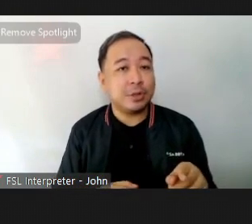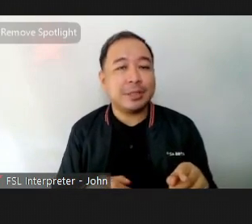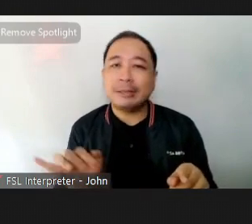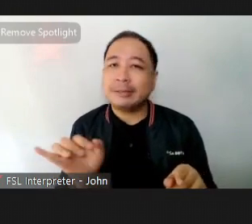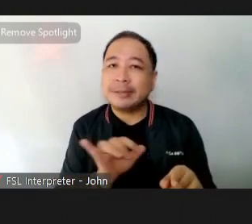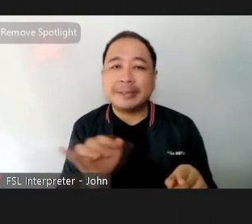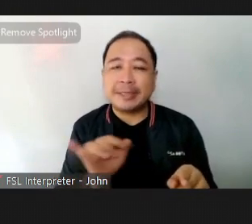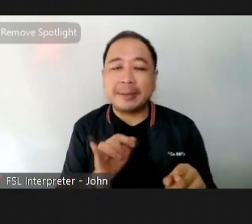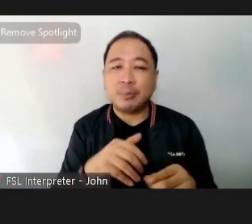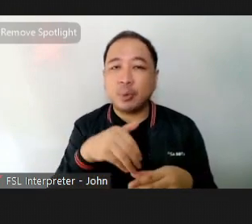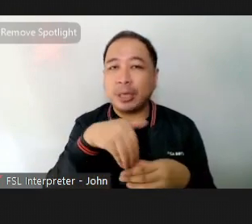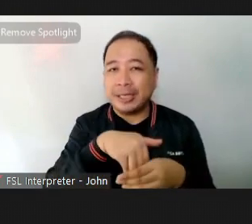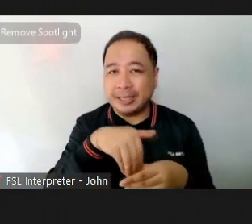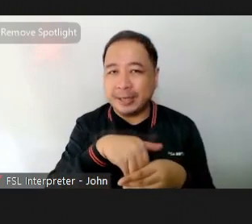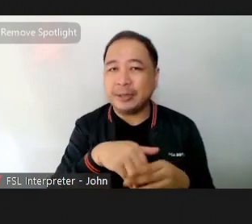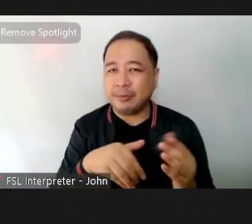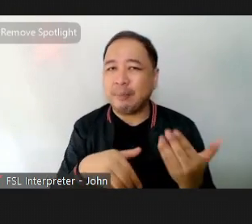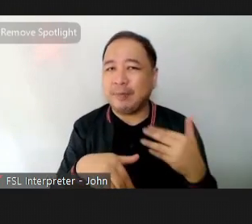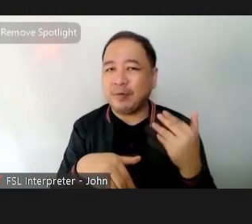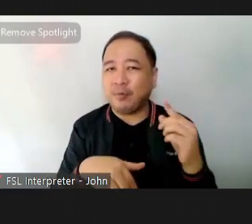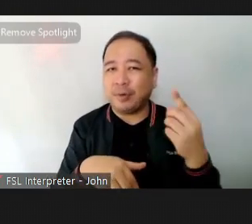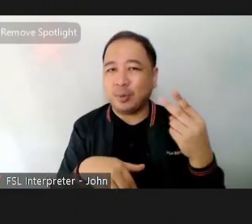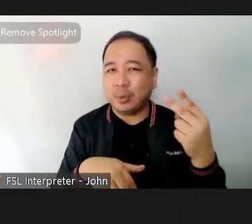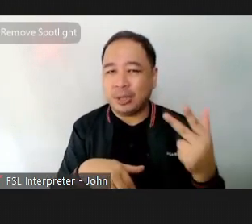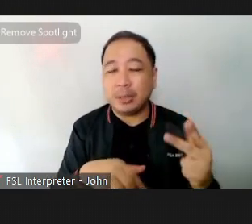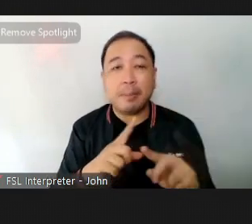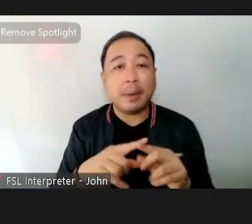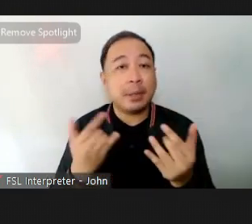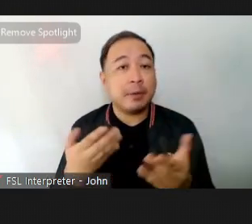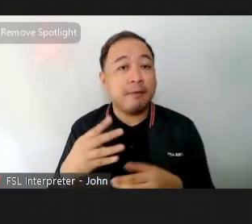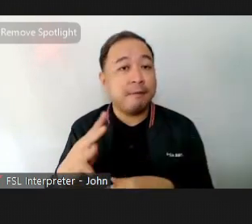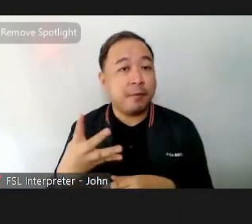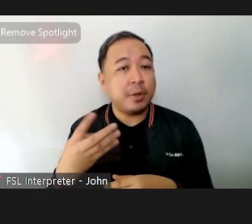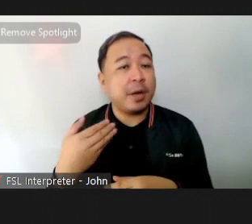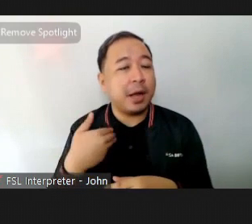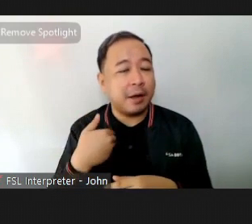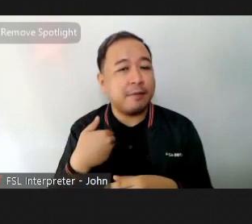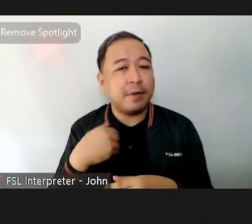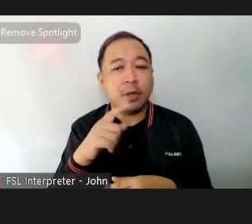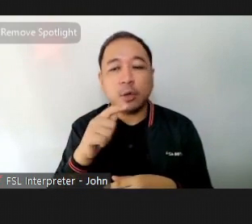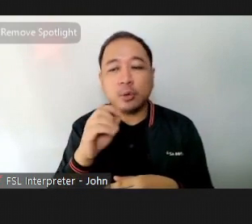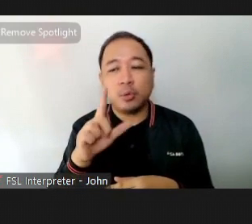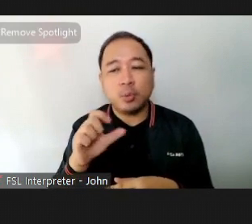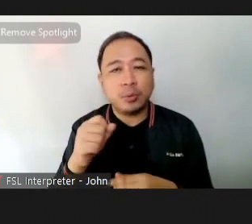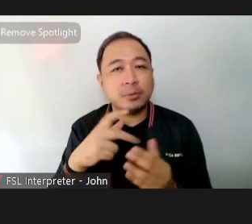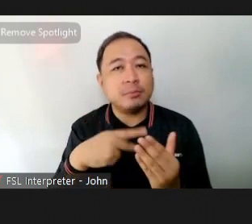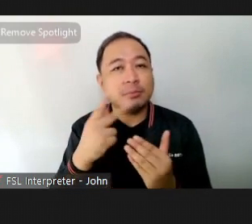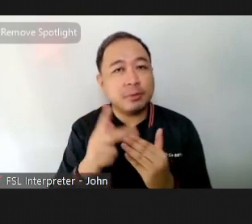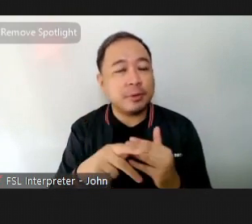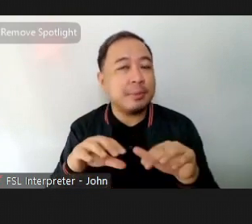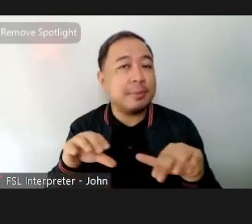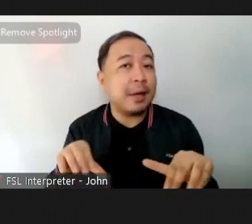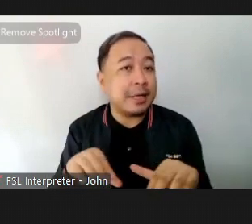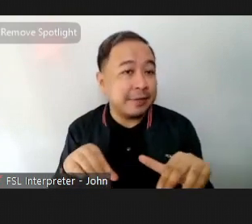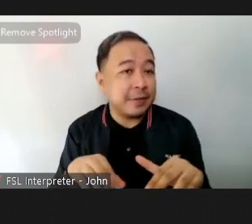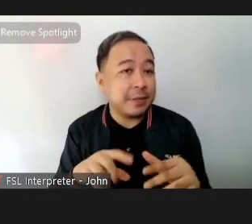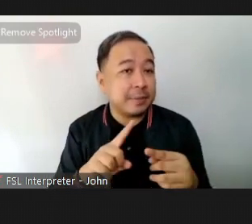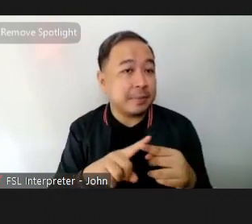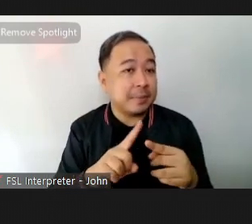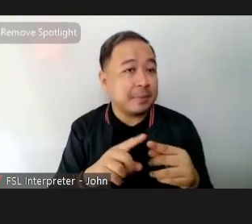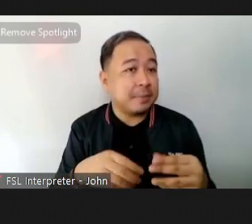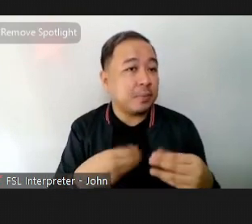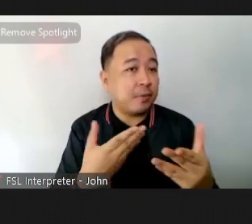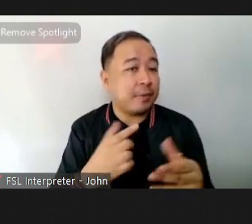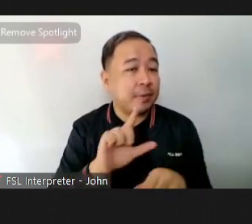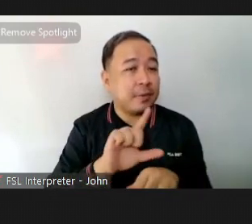ng linalaman. Pero dito, no, sa component 4, magkakaroon tayo ng 2 programs and activities. At ang una dyan is yung provision of